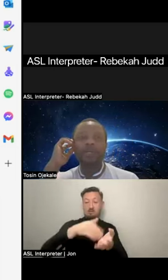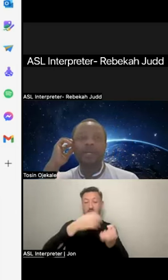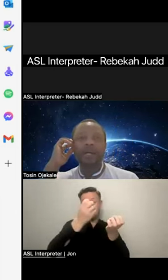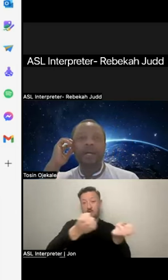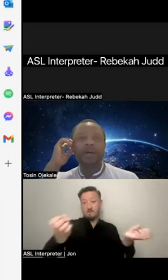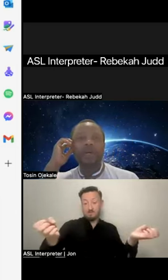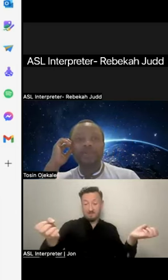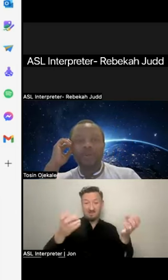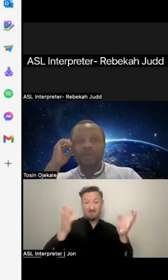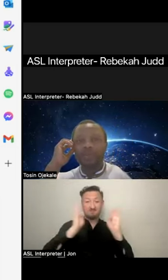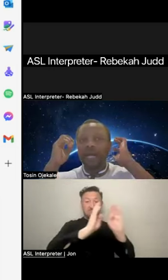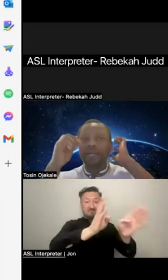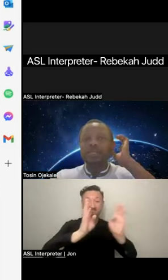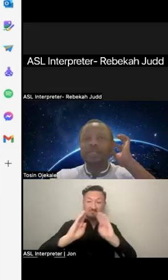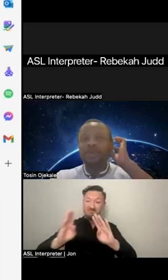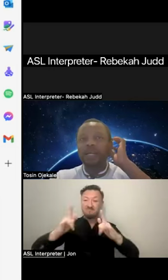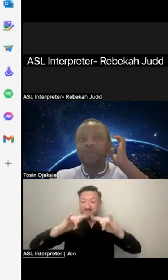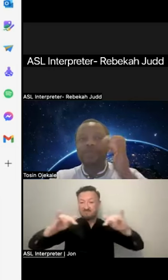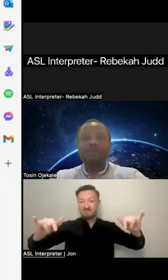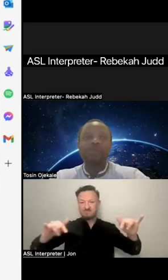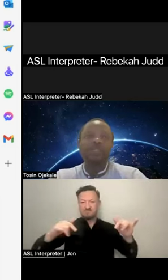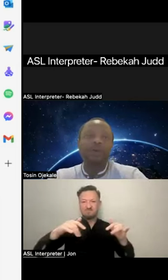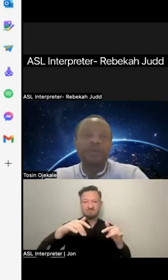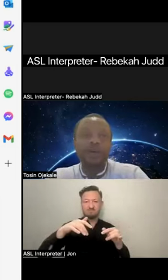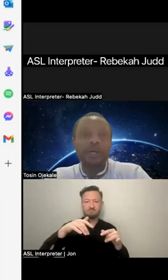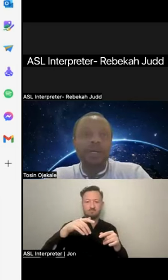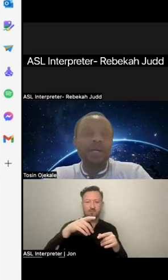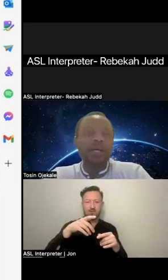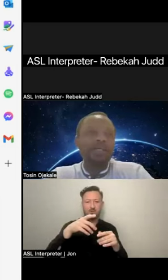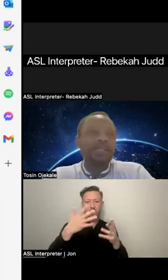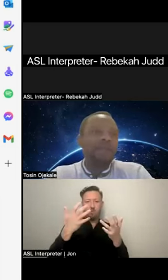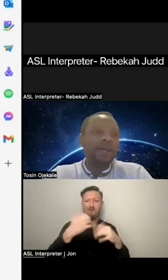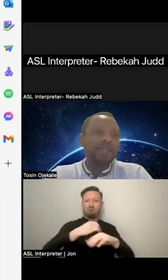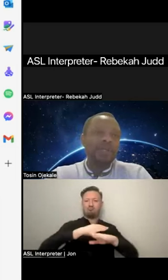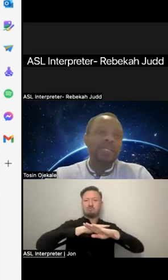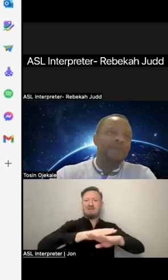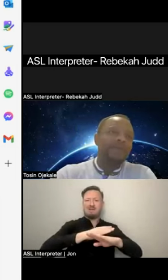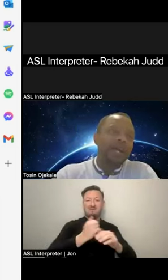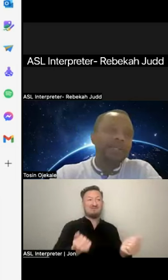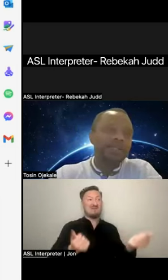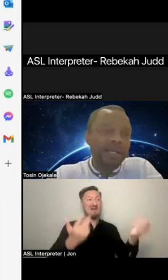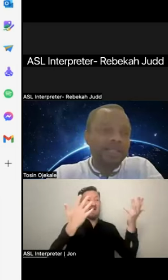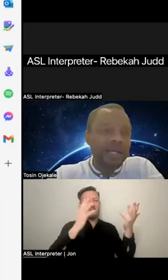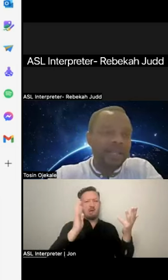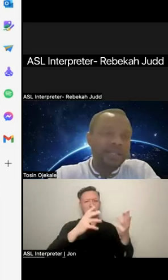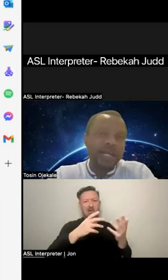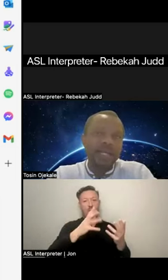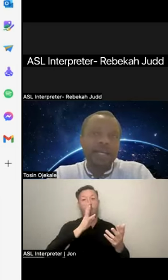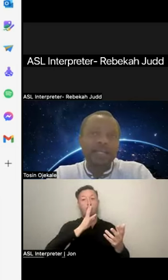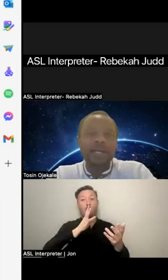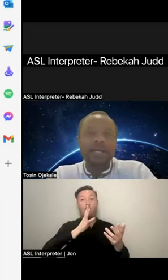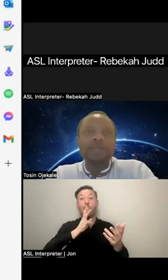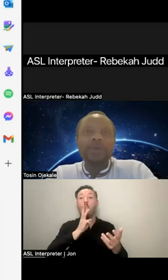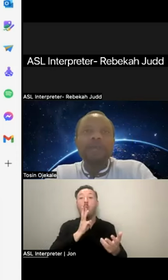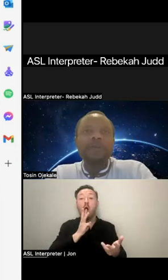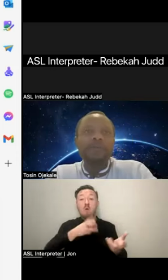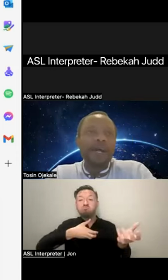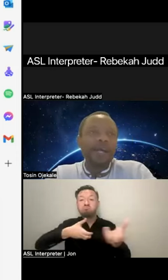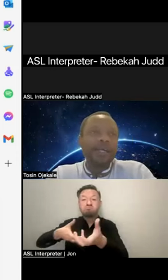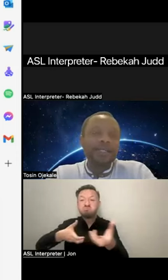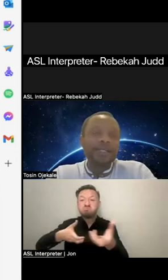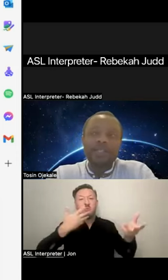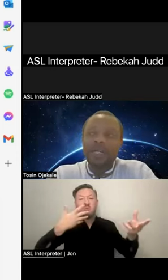about when someone was asking whether we need to switch off the servers when there's a fire disaster and things like that. So if